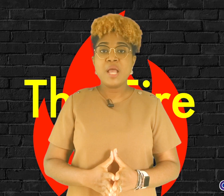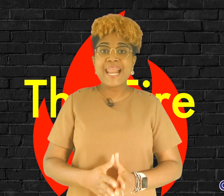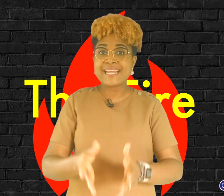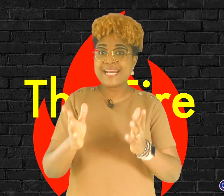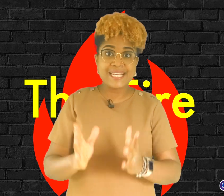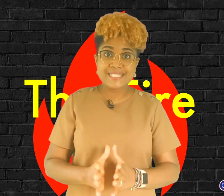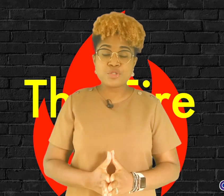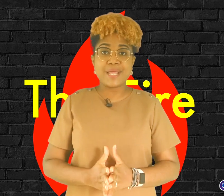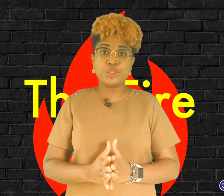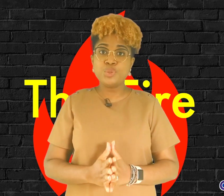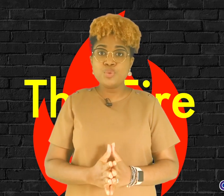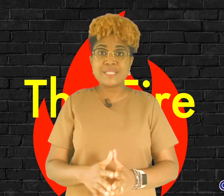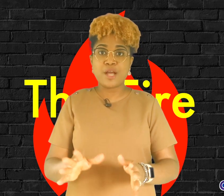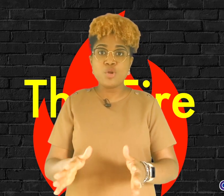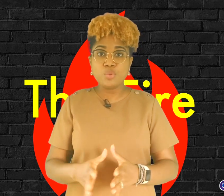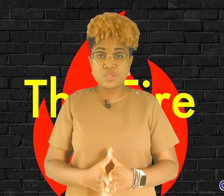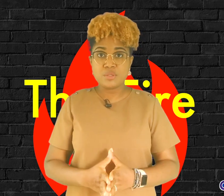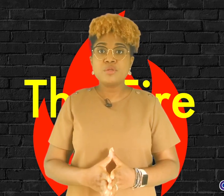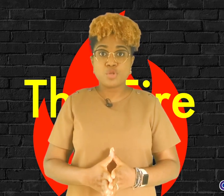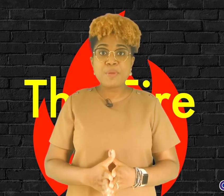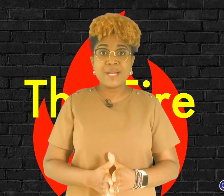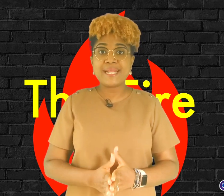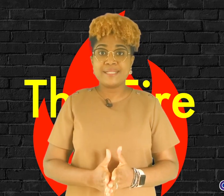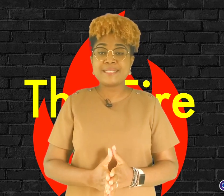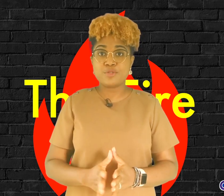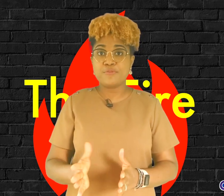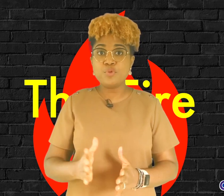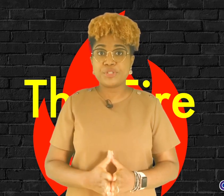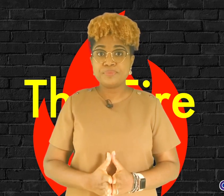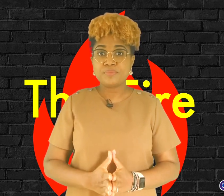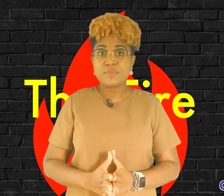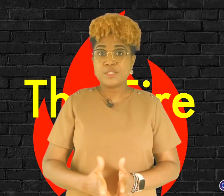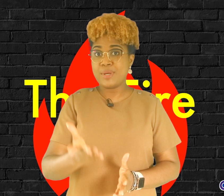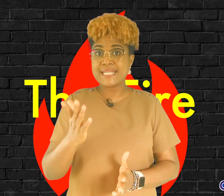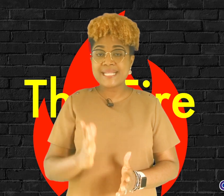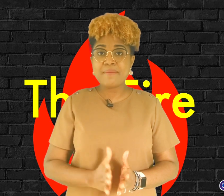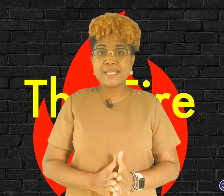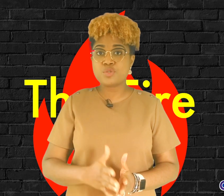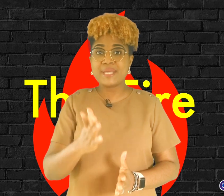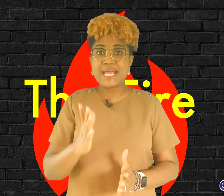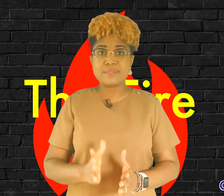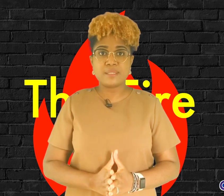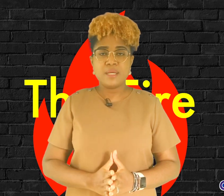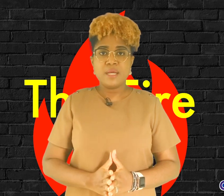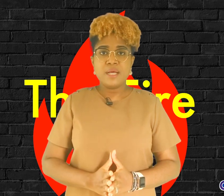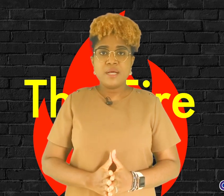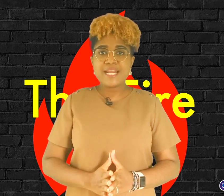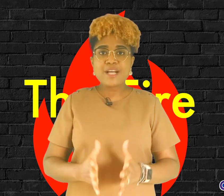idols, like they're dedicated to their shoes, their clothes. Some people are dedicated to food, to entertainment, to